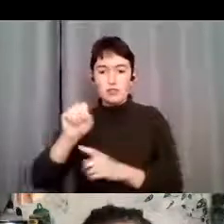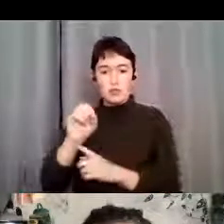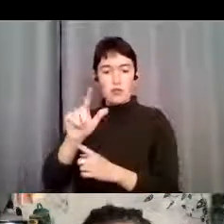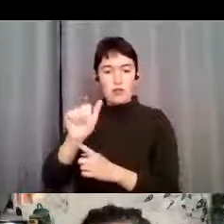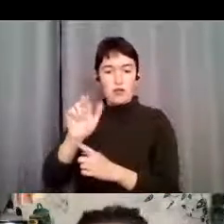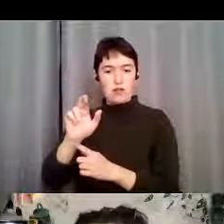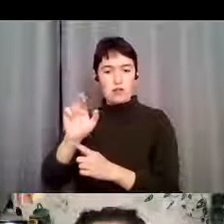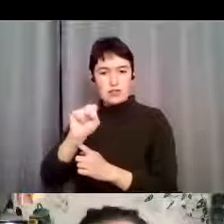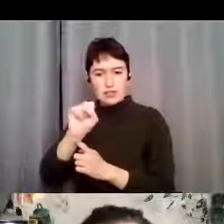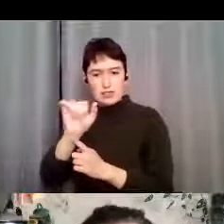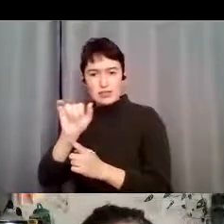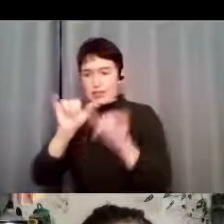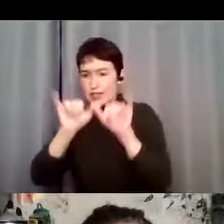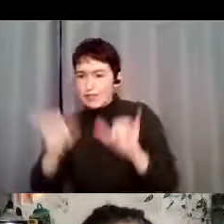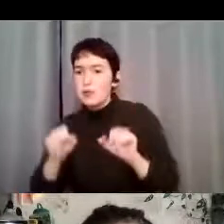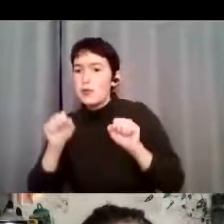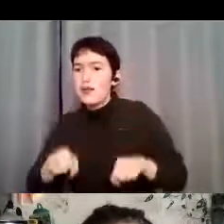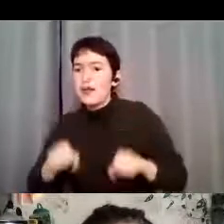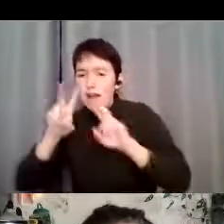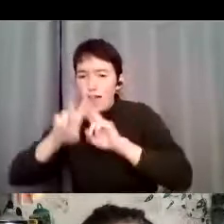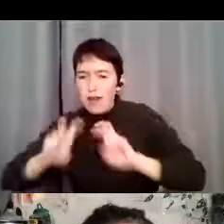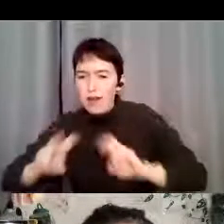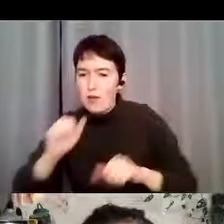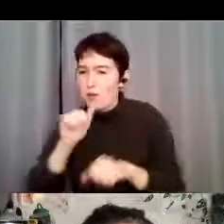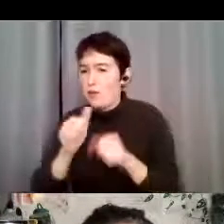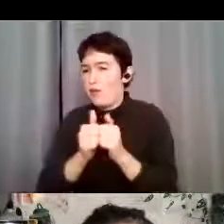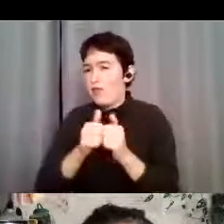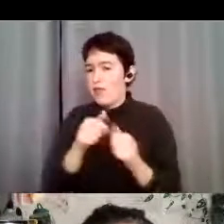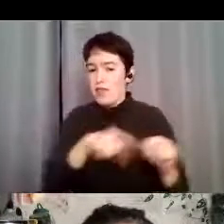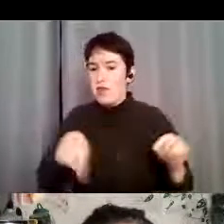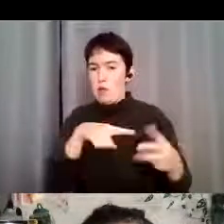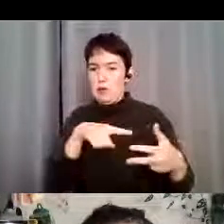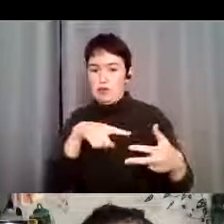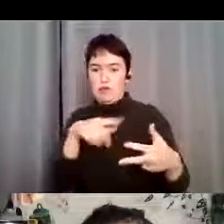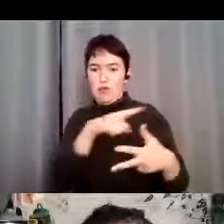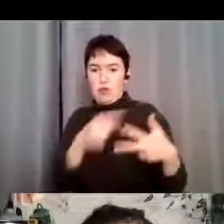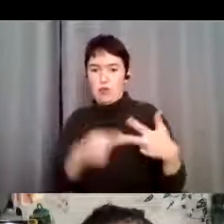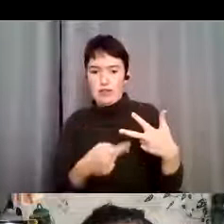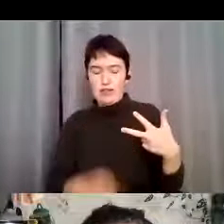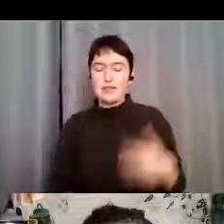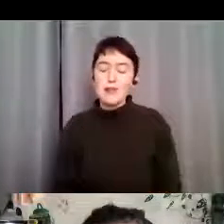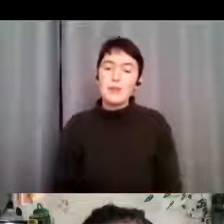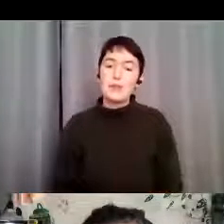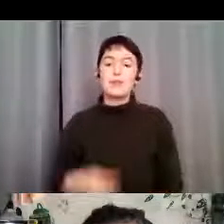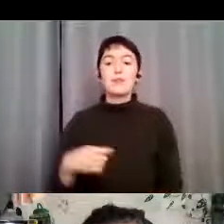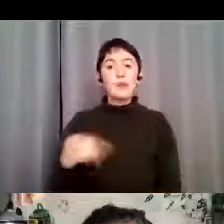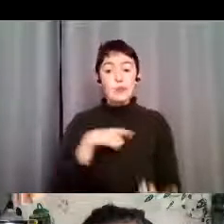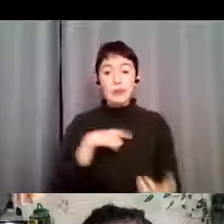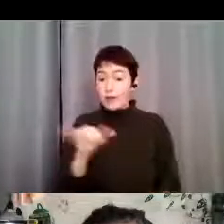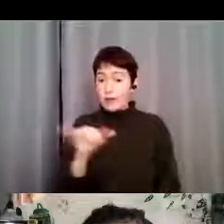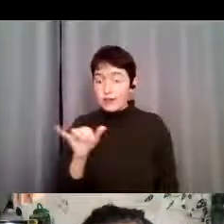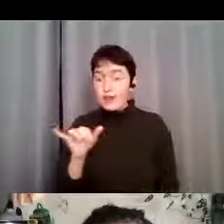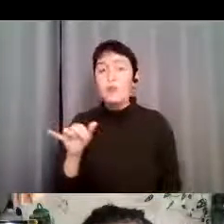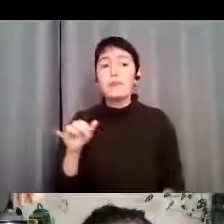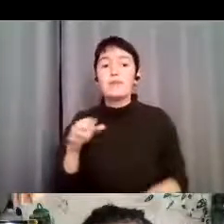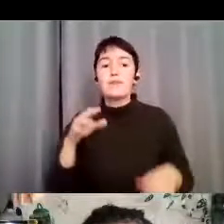then last but not least, planetary scientists also spend a lot of time exploring our own planet. So I don't know most of the